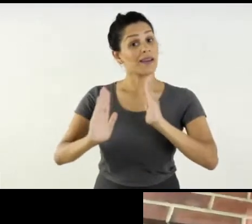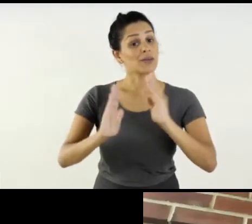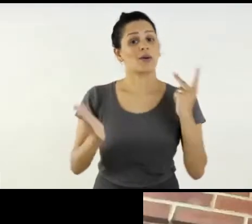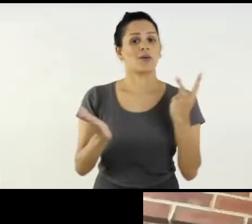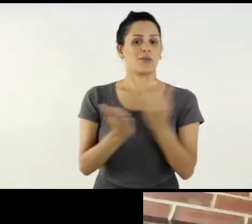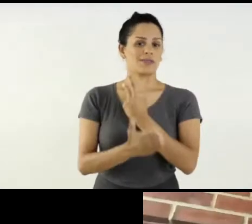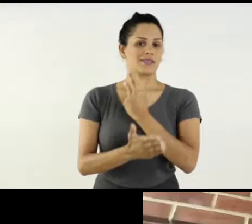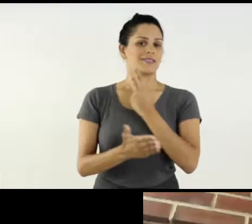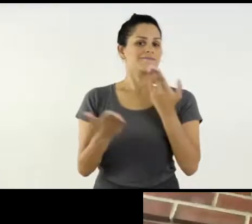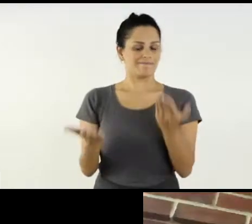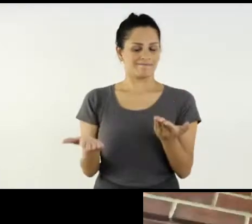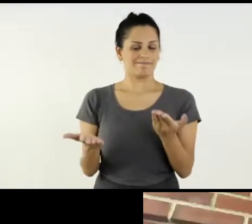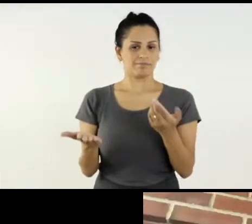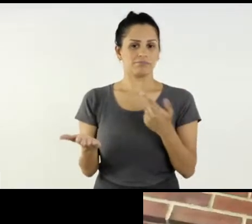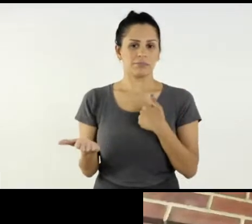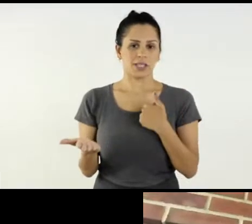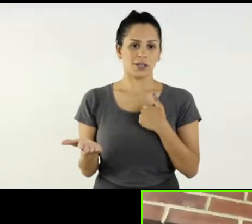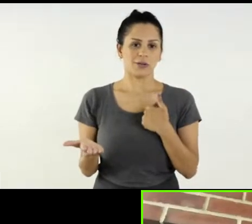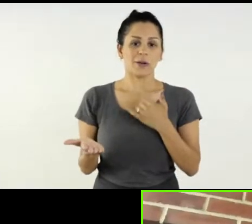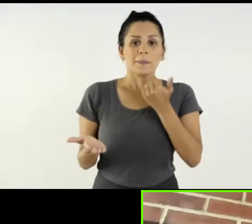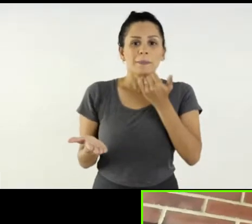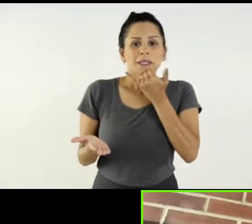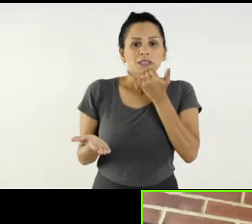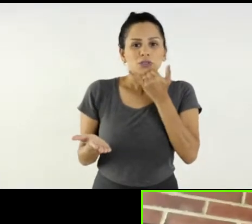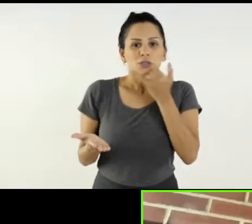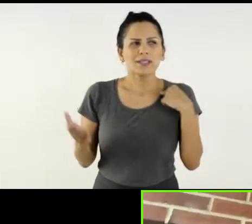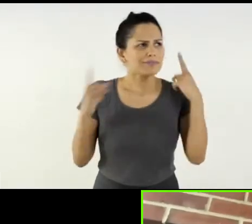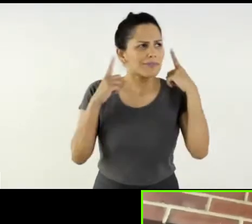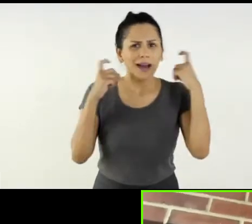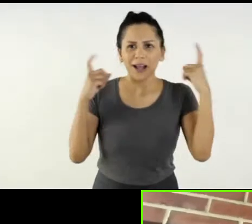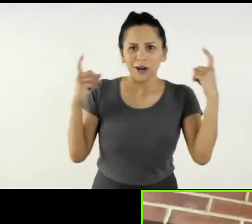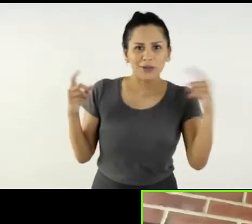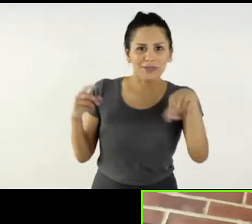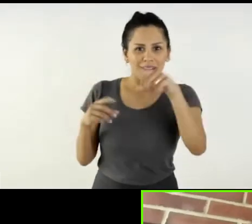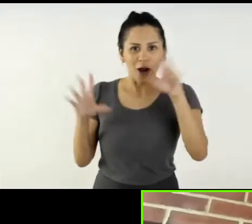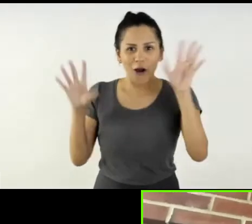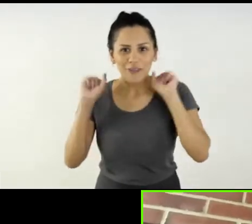some... Yeah, you have ambient noise.